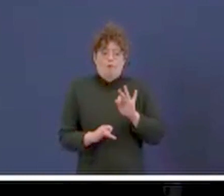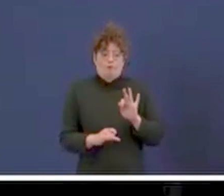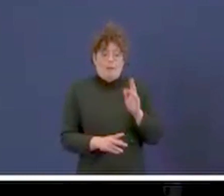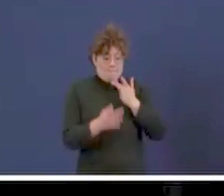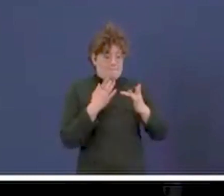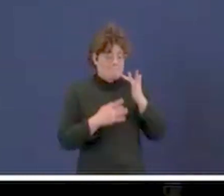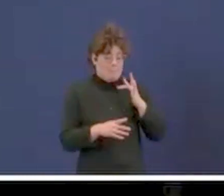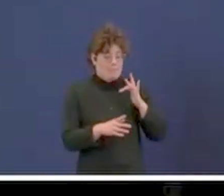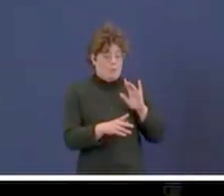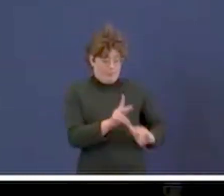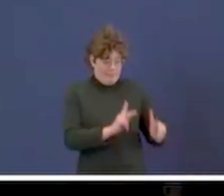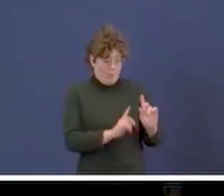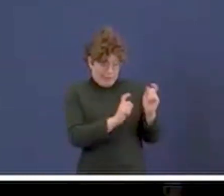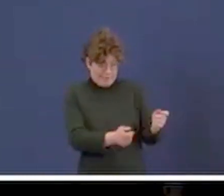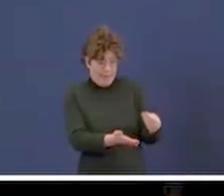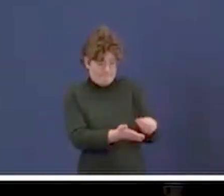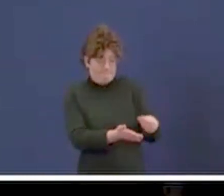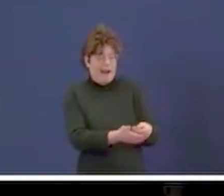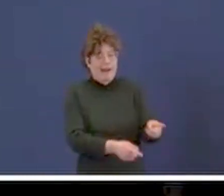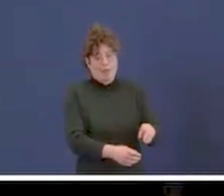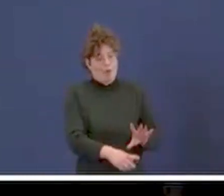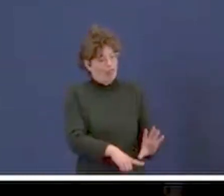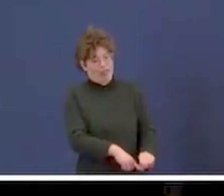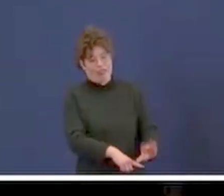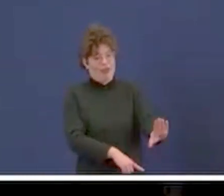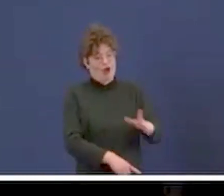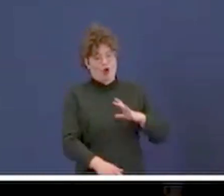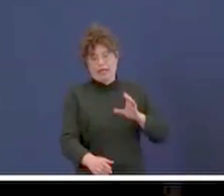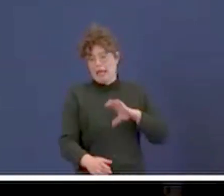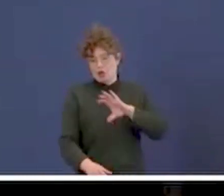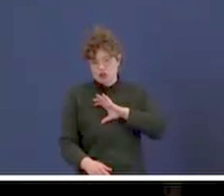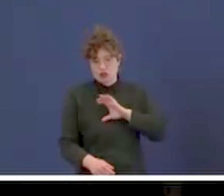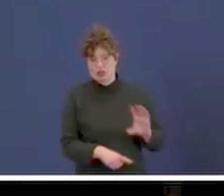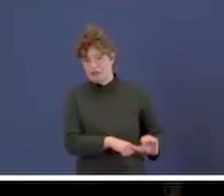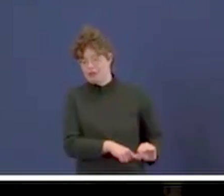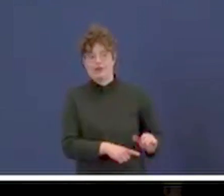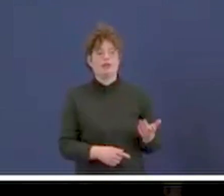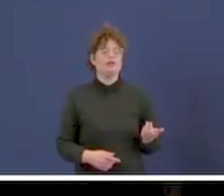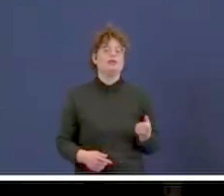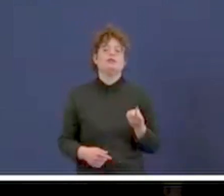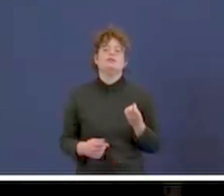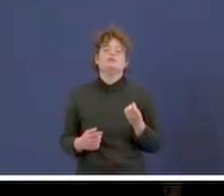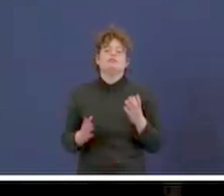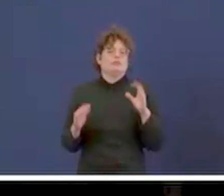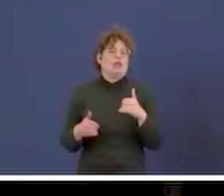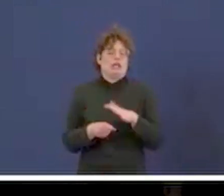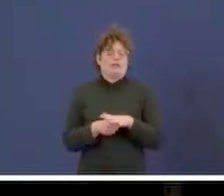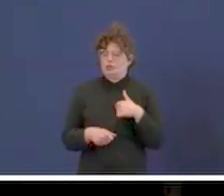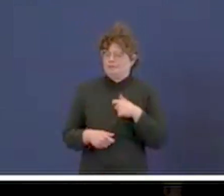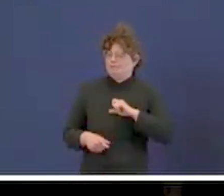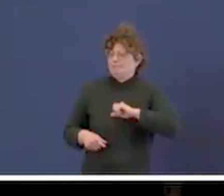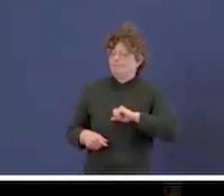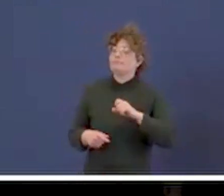character, that they have a character flaw. Oddly enough, I don't know anyone, excuse me,